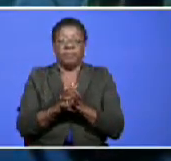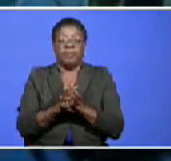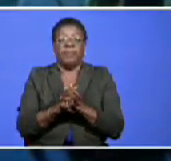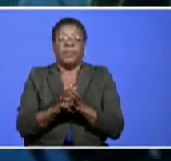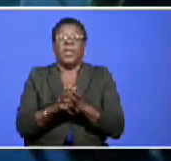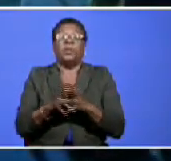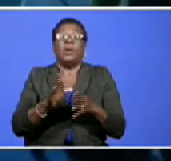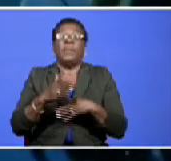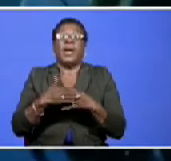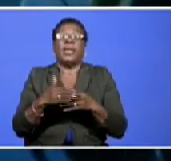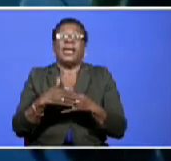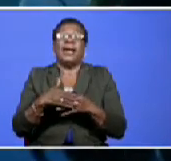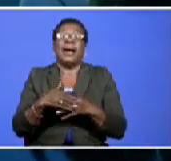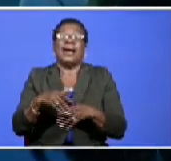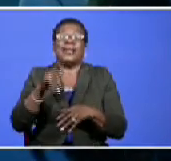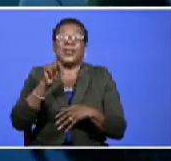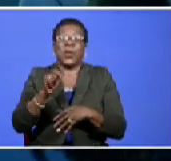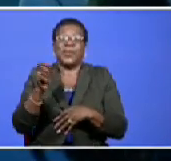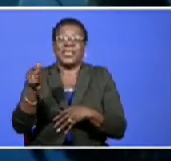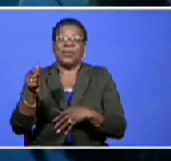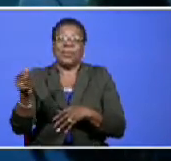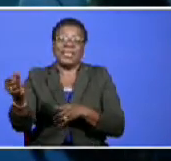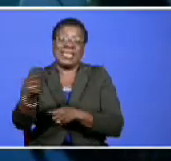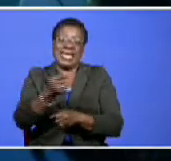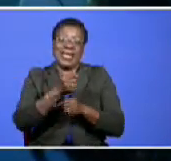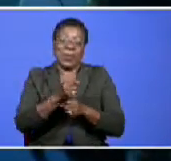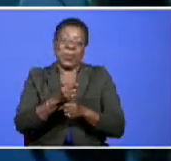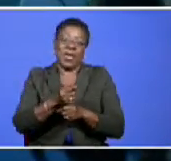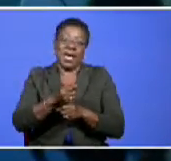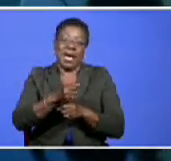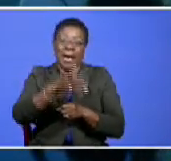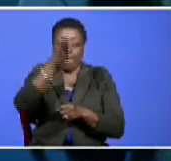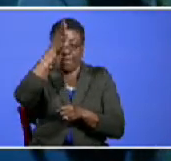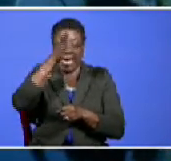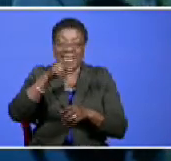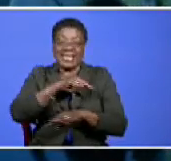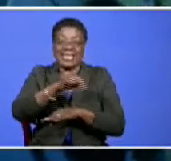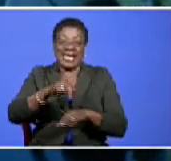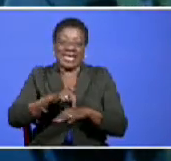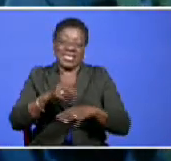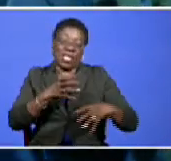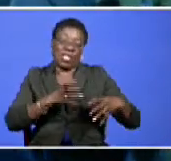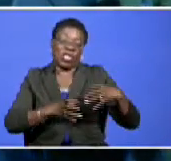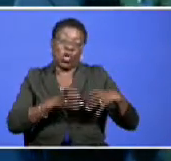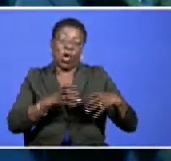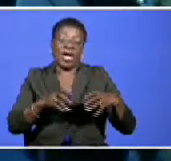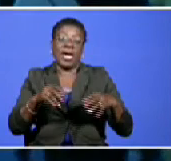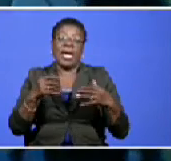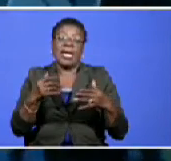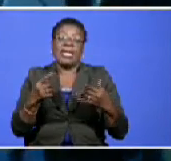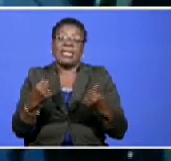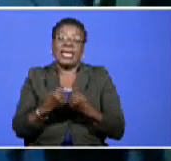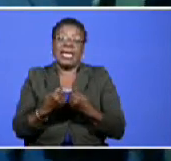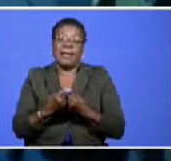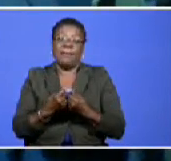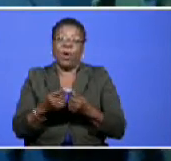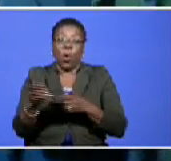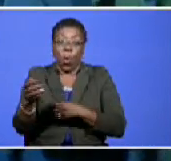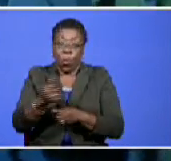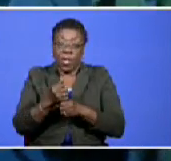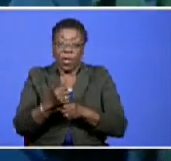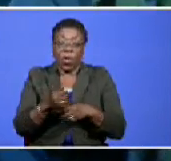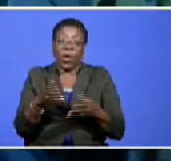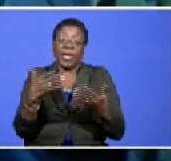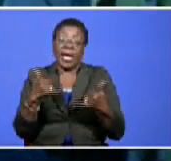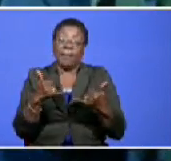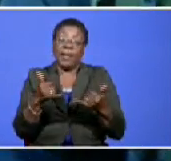We're back here at the Thomas A. Robinson National Stadium. Our men's national soccer team holding on for a 2-1 win over Bonaire to put them on top of their